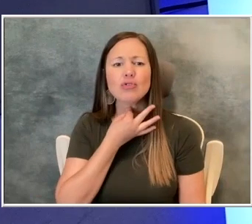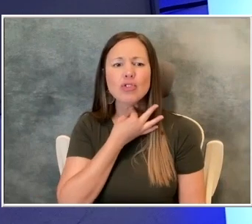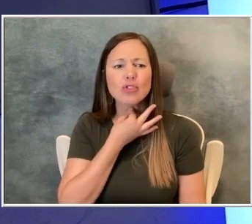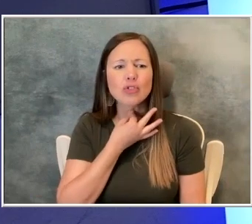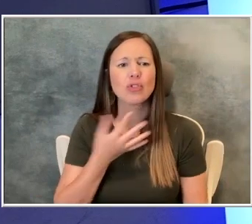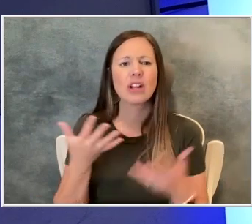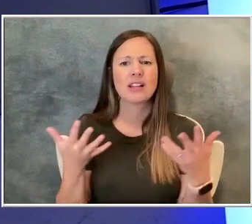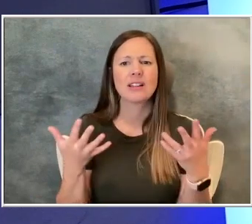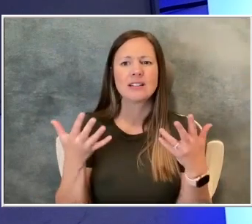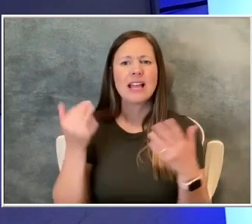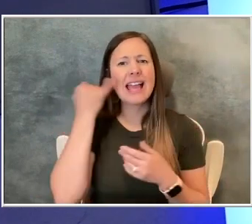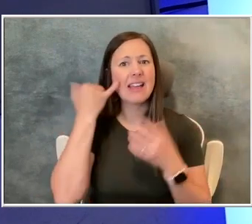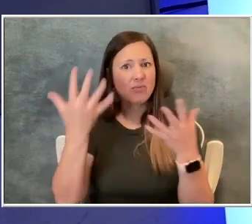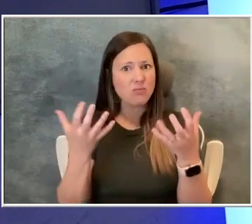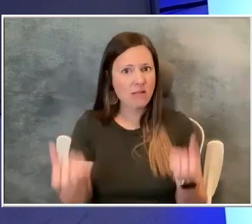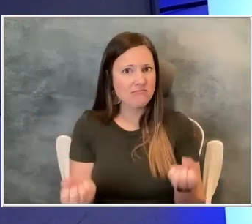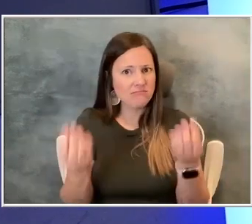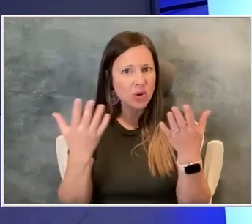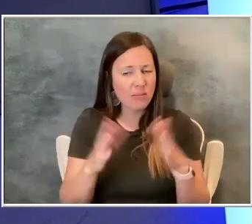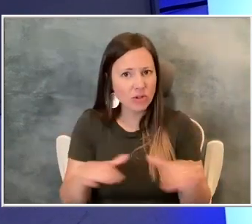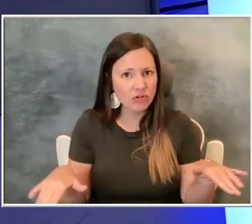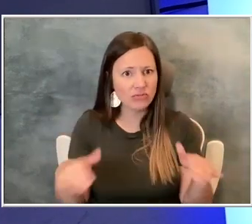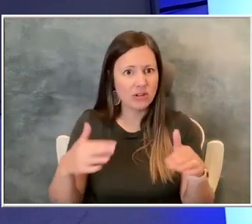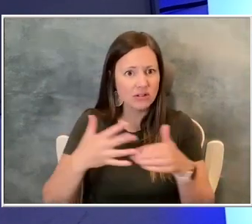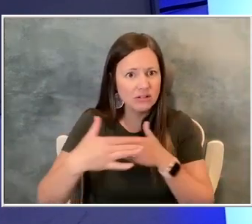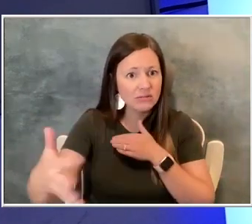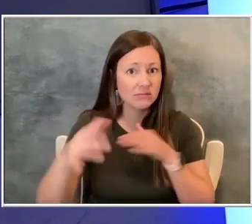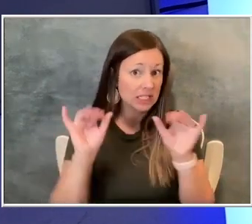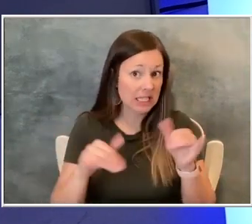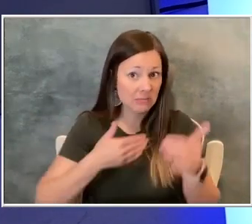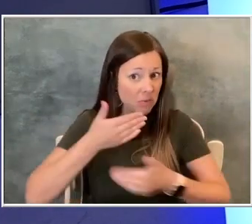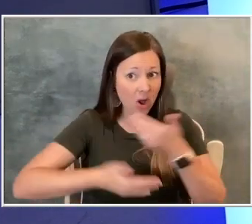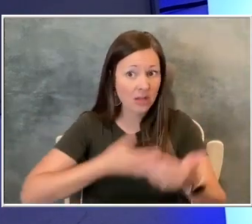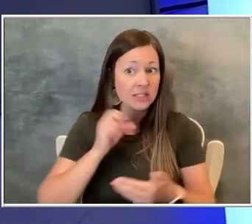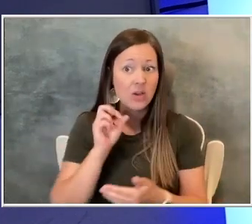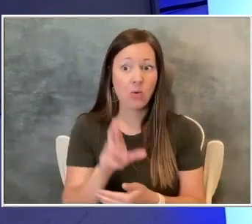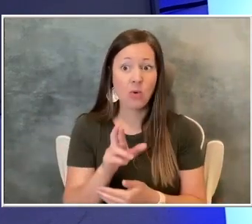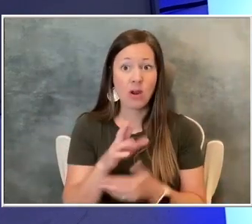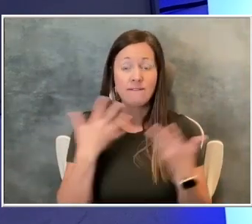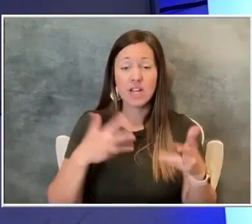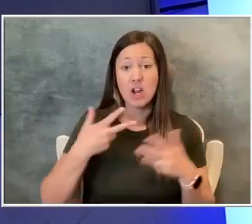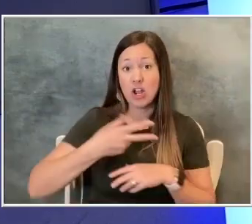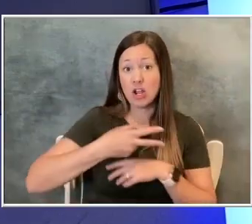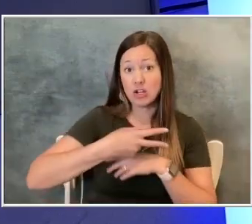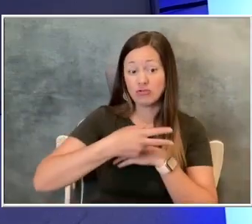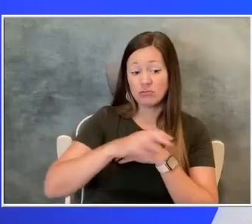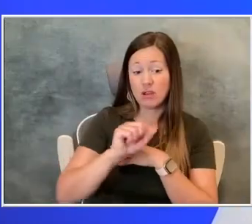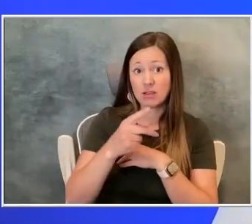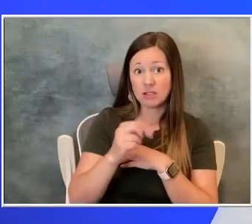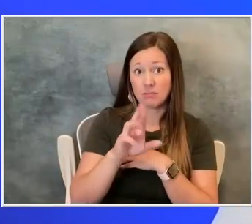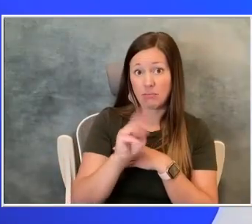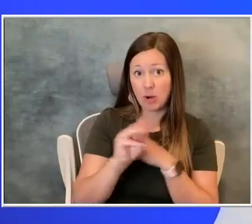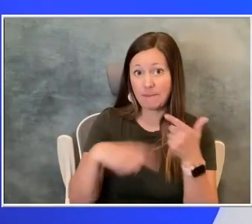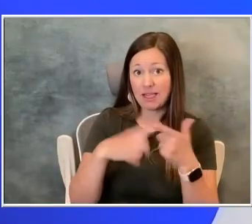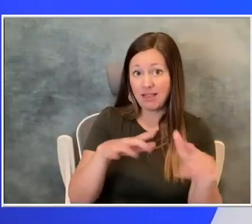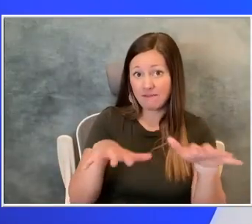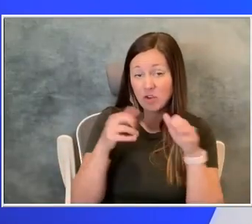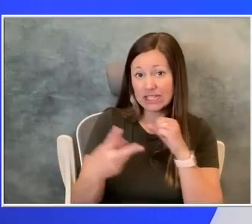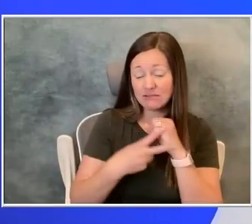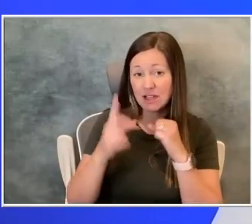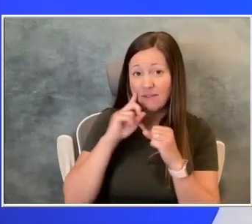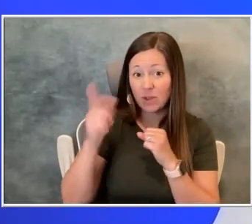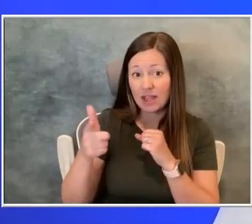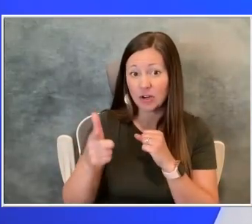multiple children in the future? Is it the same process all over again, or are you taking the sperm, freezing it for down the road? So that's number one.